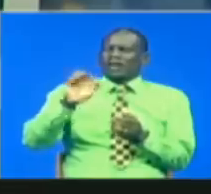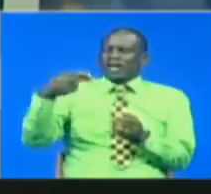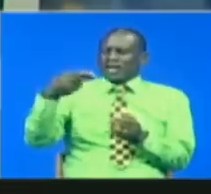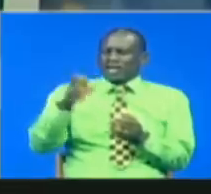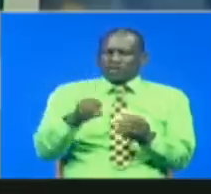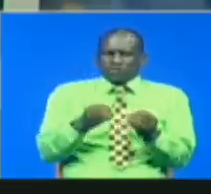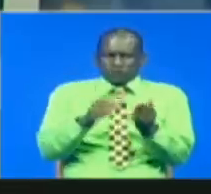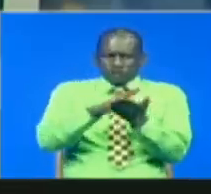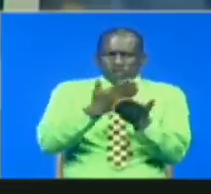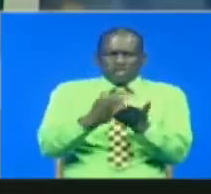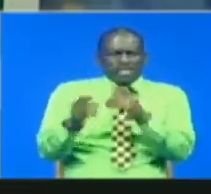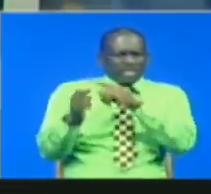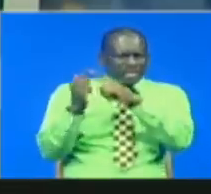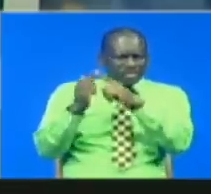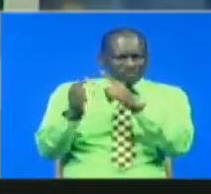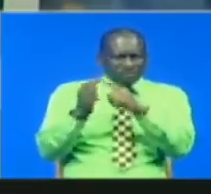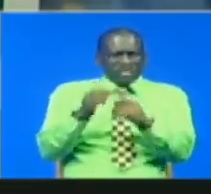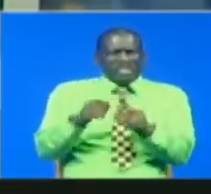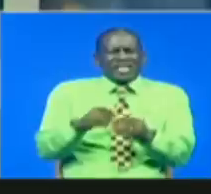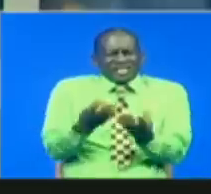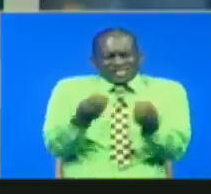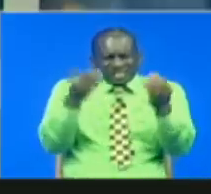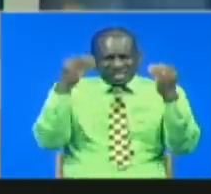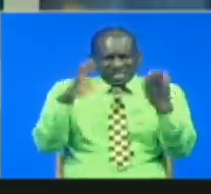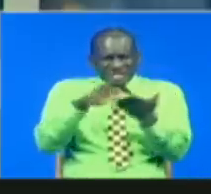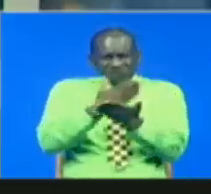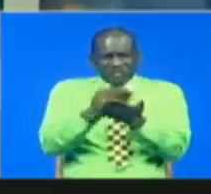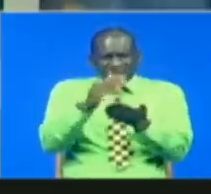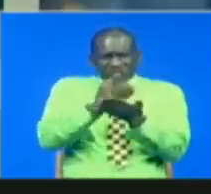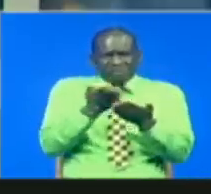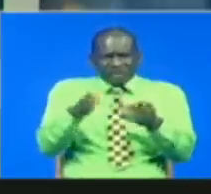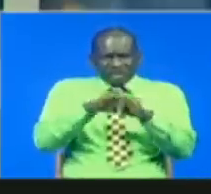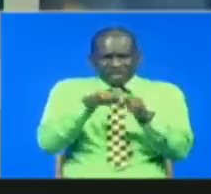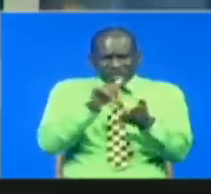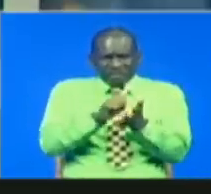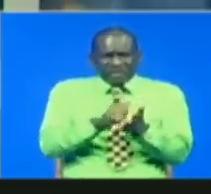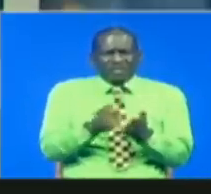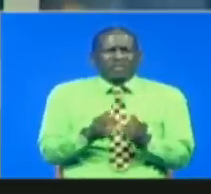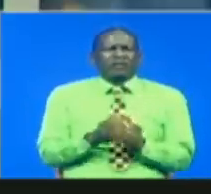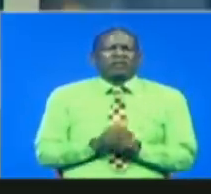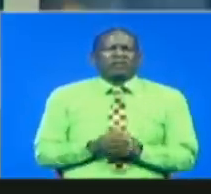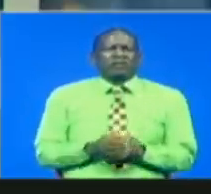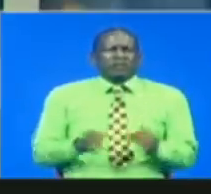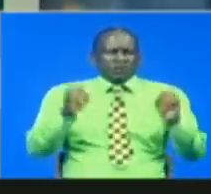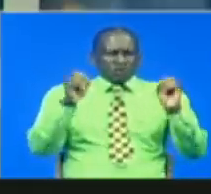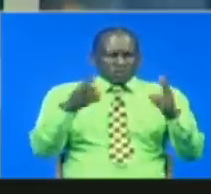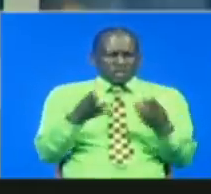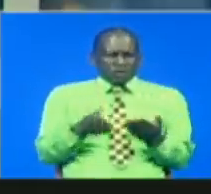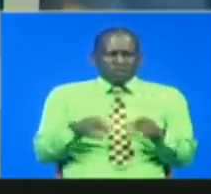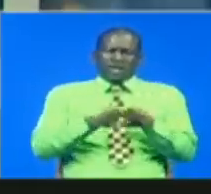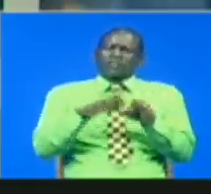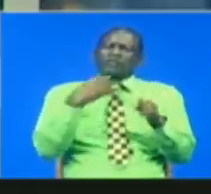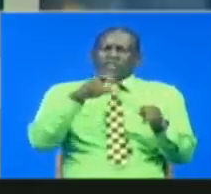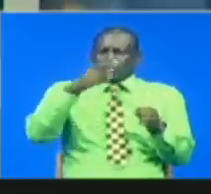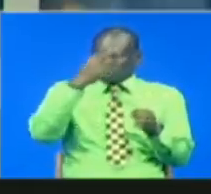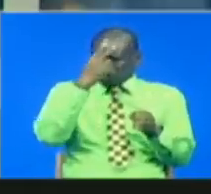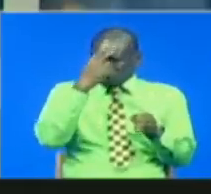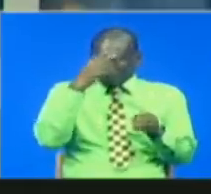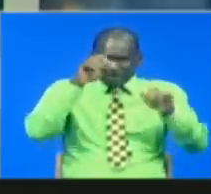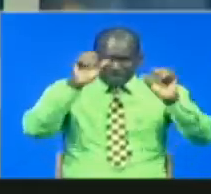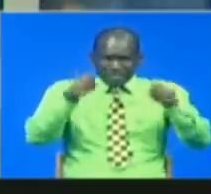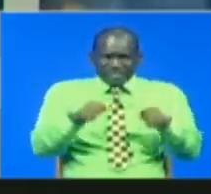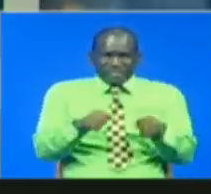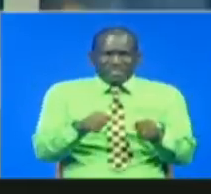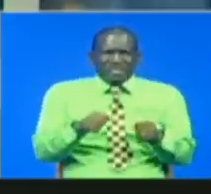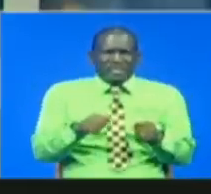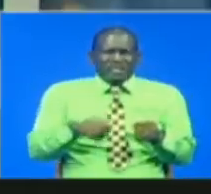doubt it is not easy to share something like that and to relive it as well. All right, well, as you mentioned, Mark, yes, it isn't every day